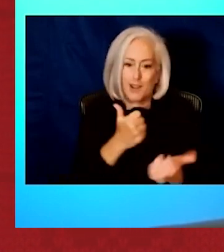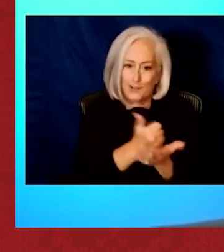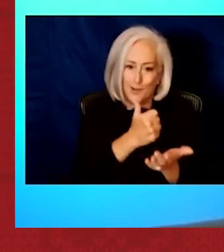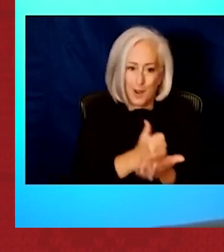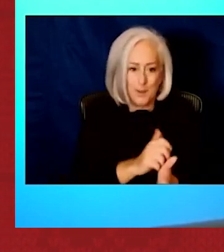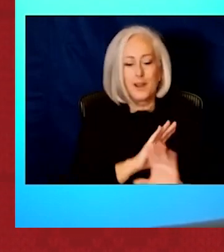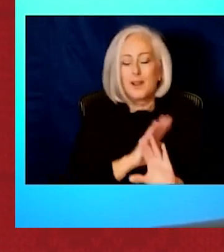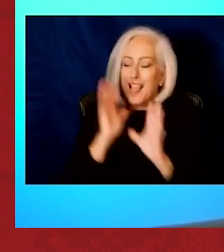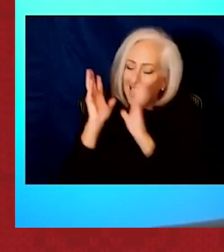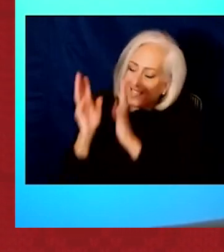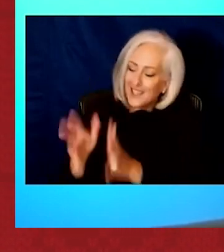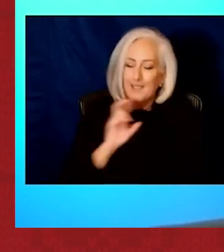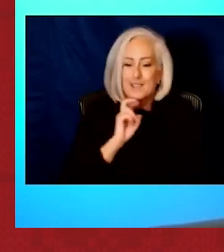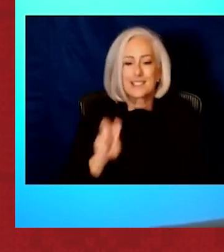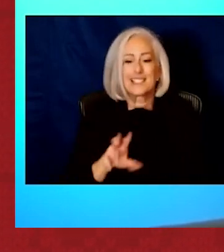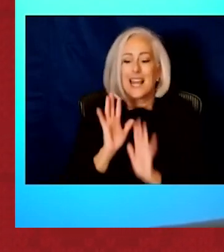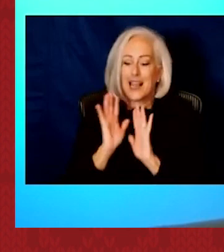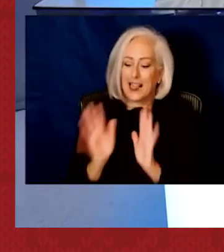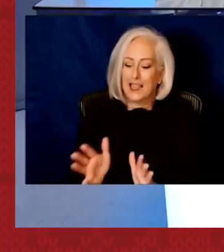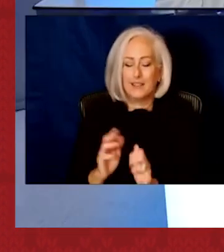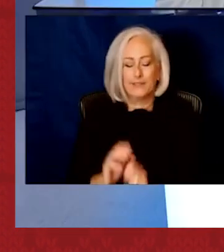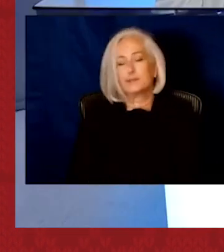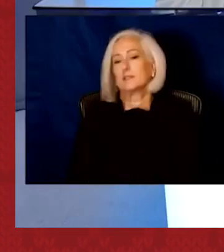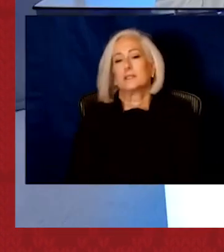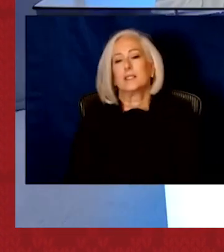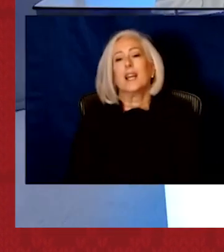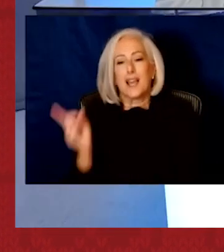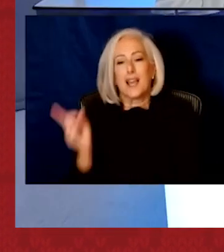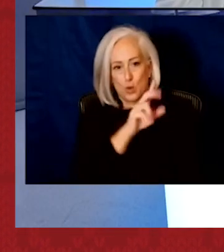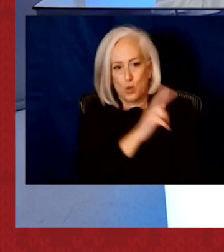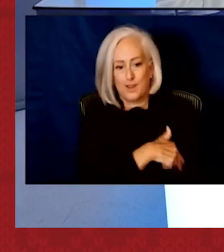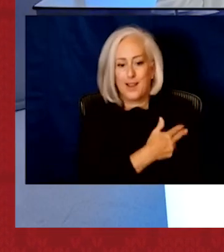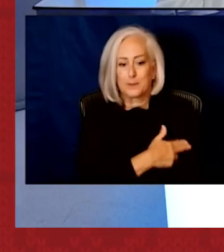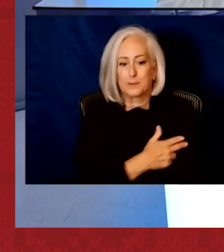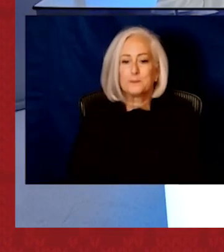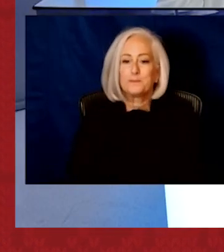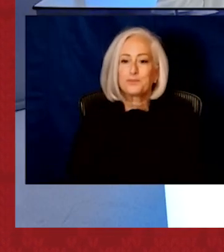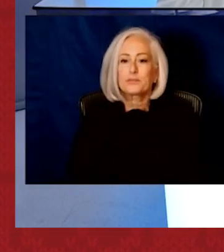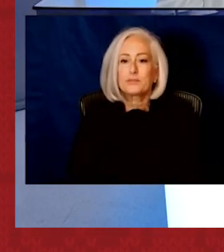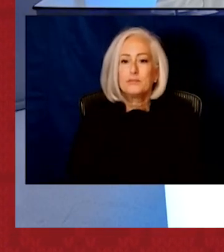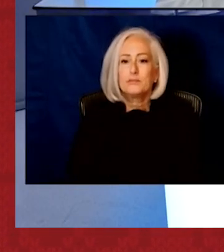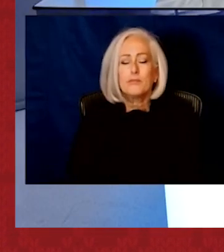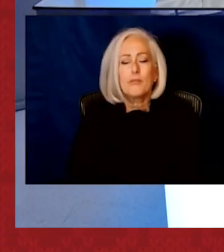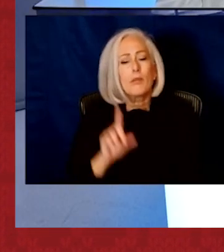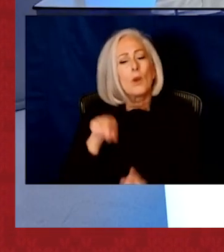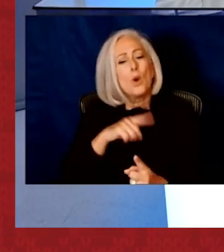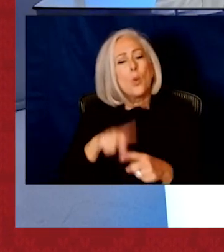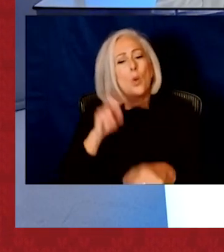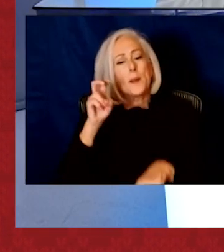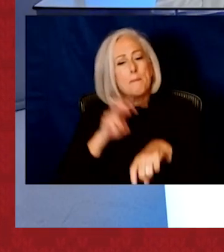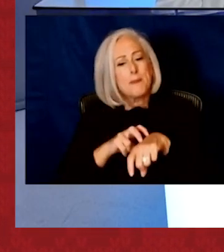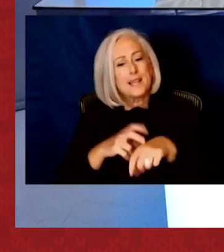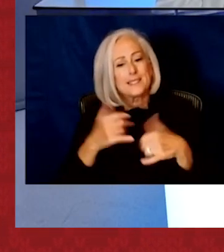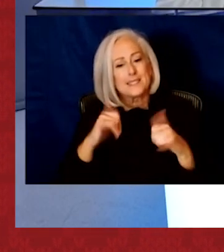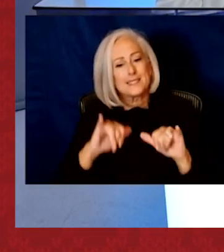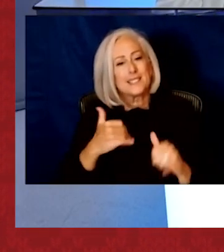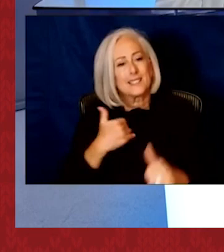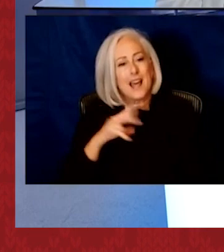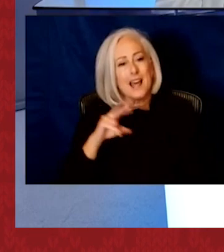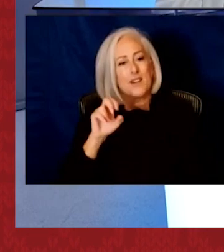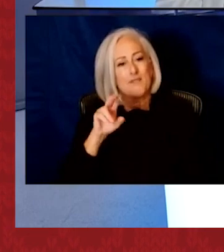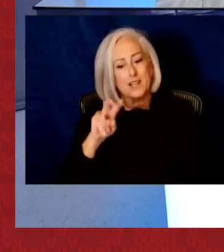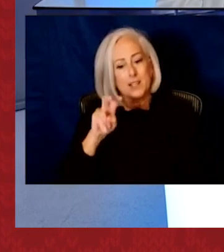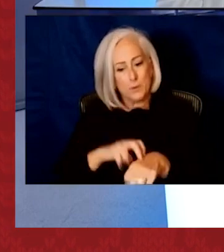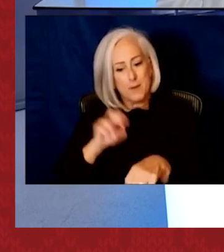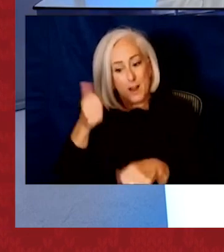alone and get health care. So once the snake bites you, does it still have venom to bite someone else? It has plenty of venom to bite somebody